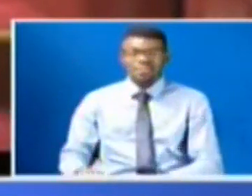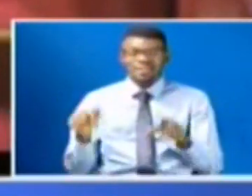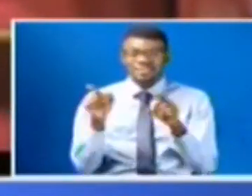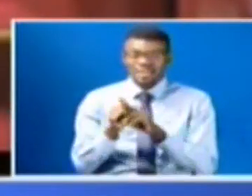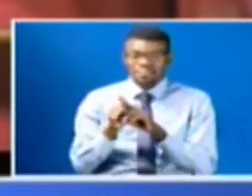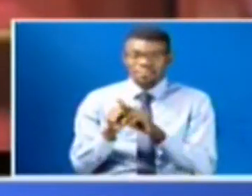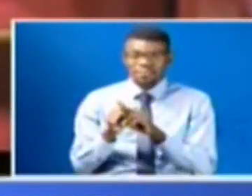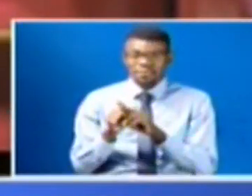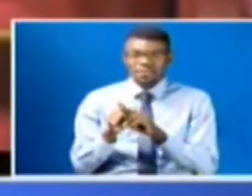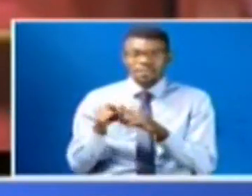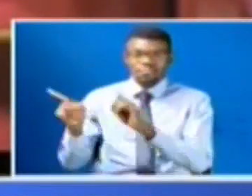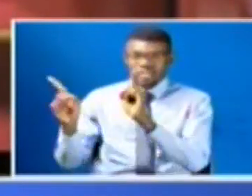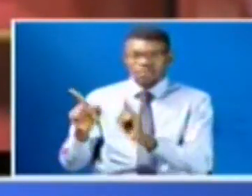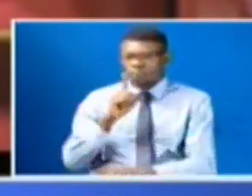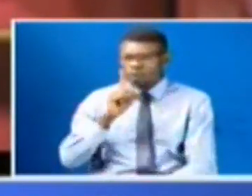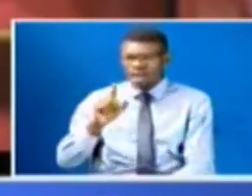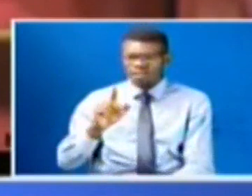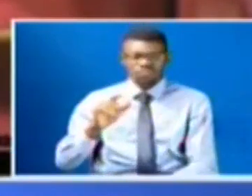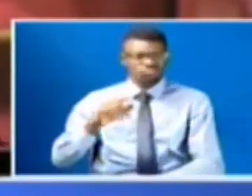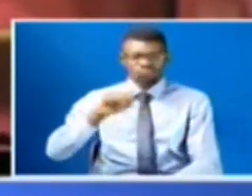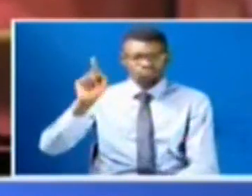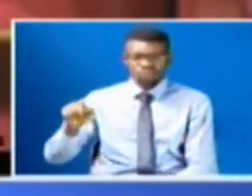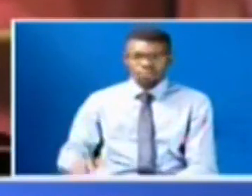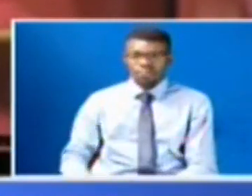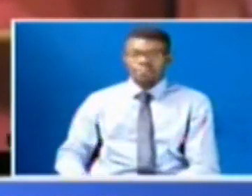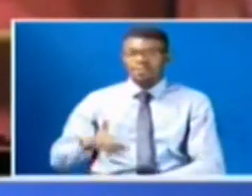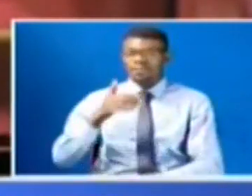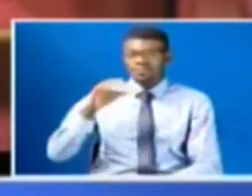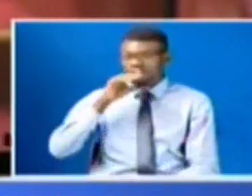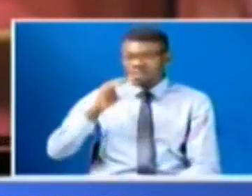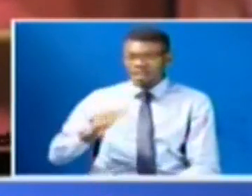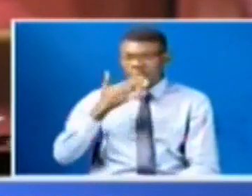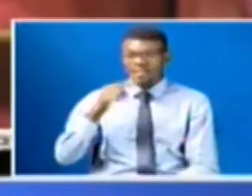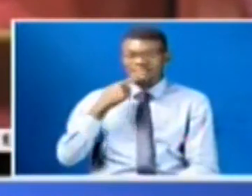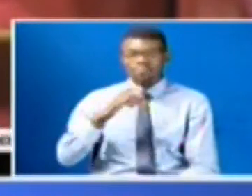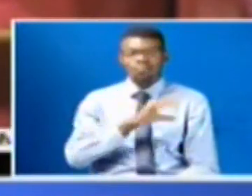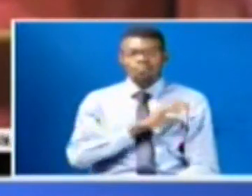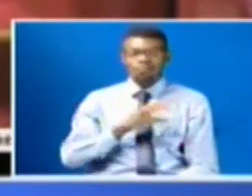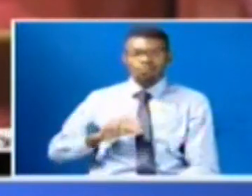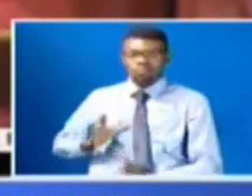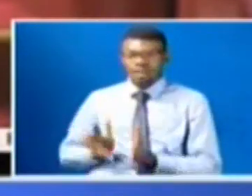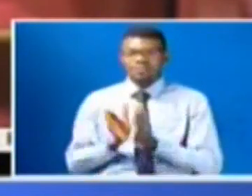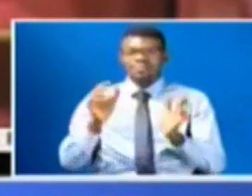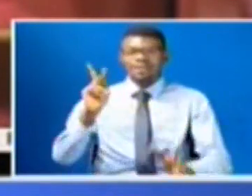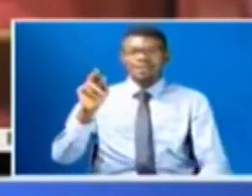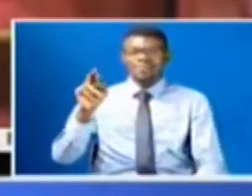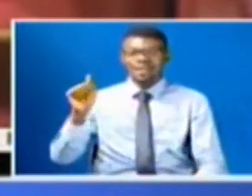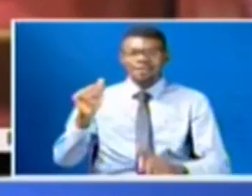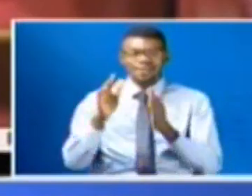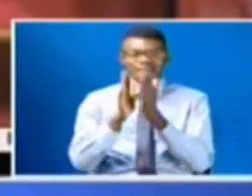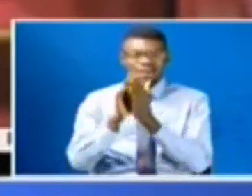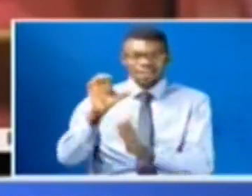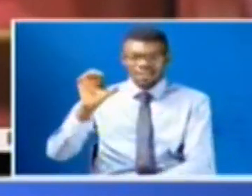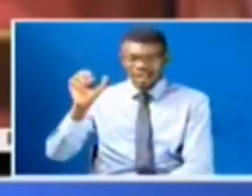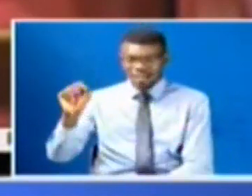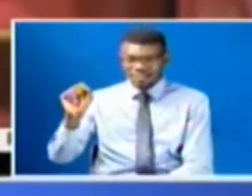directive. Speaker, it's good that you say the Commissioner General of KRA and the CS or his representative